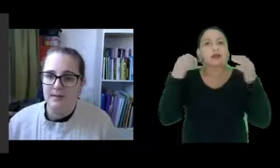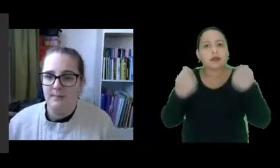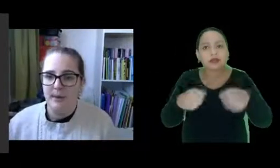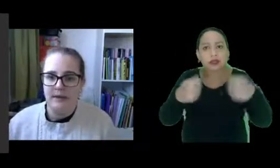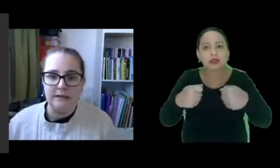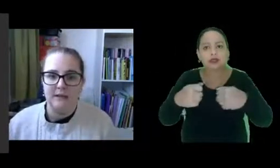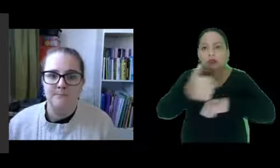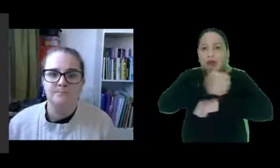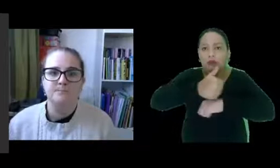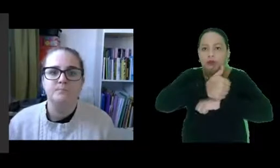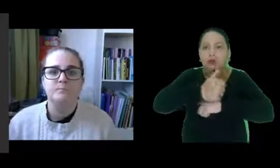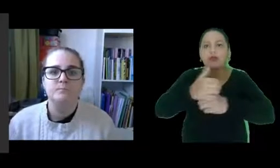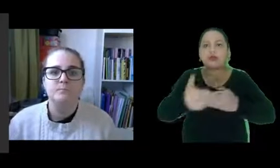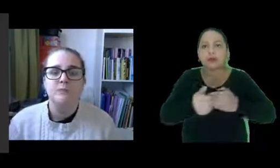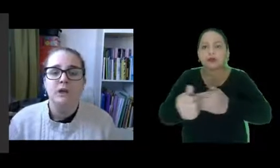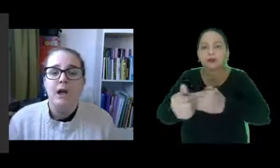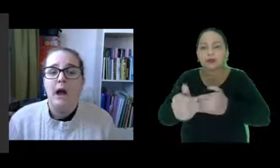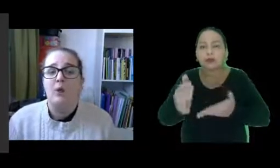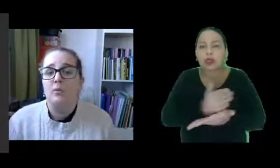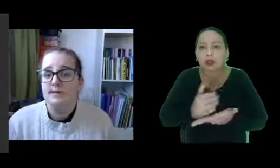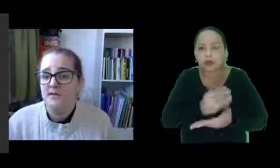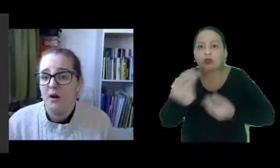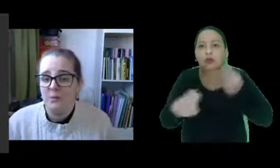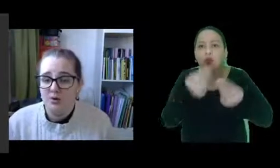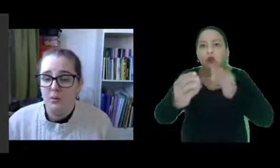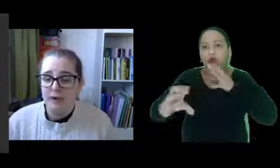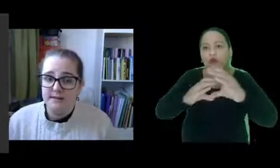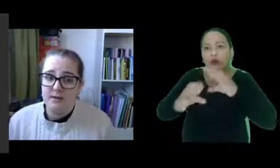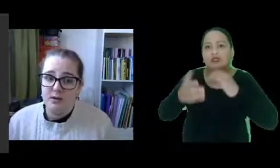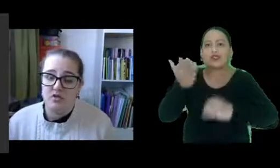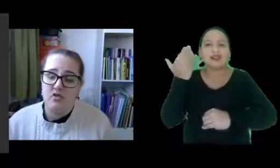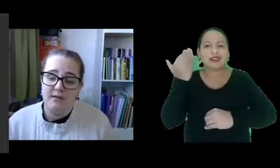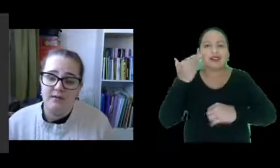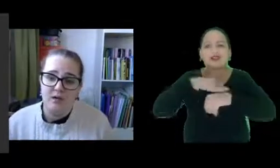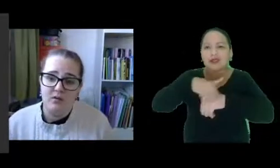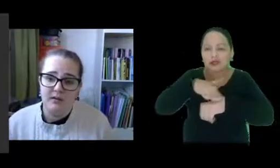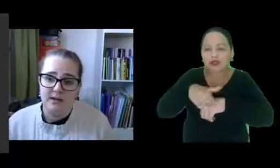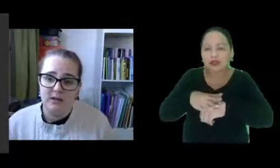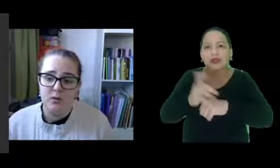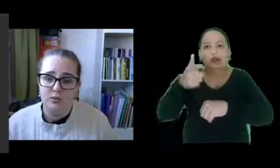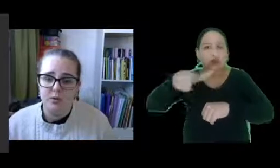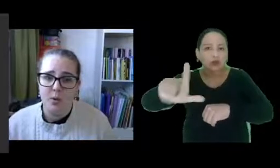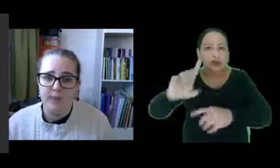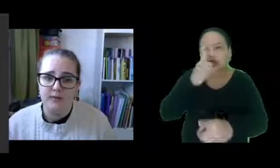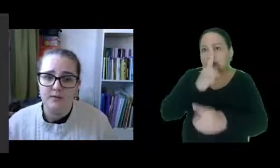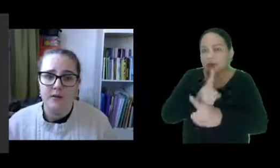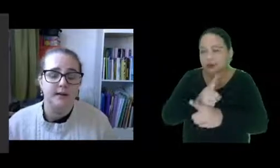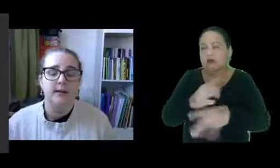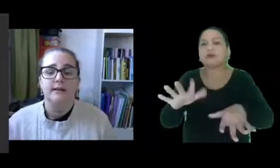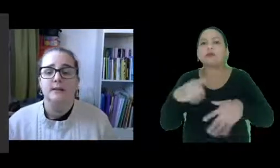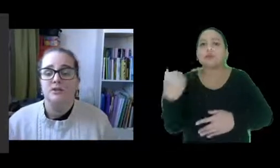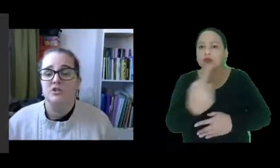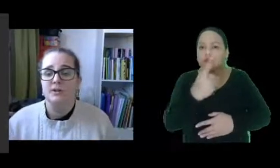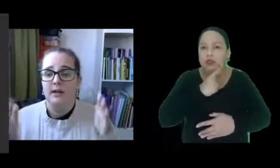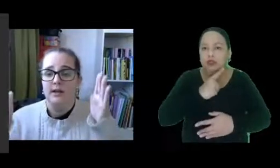actions that depend on the interpreter guide. Some of the forms of communication we had talked about at other